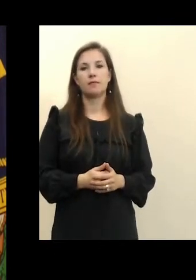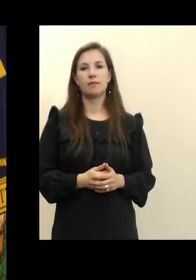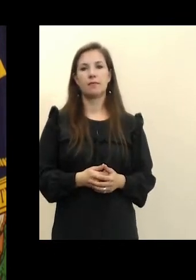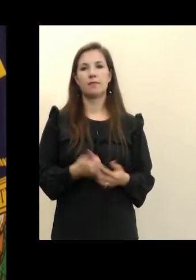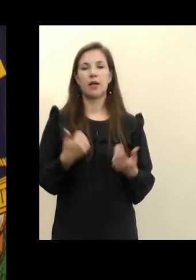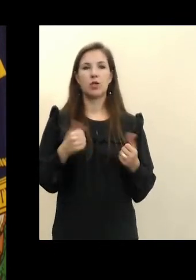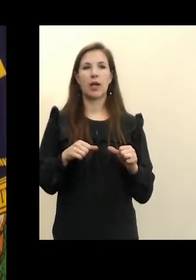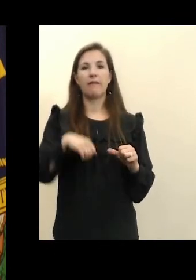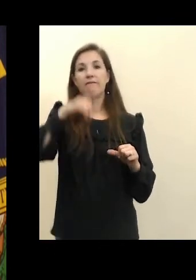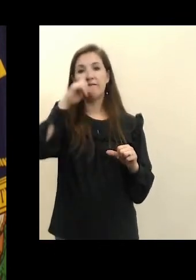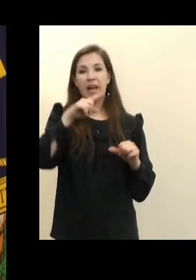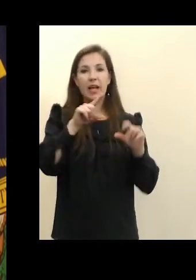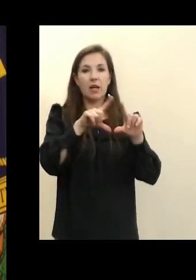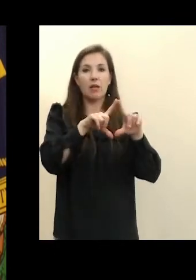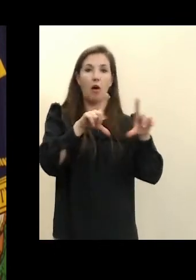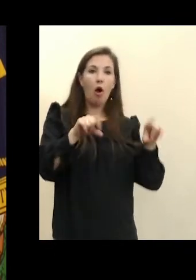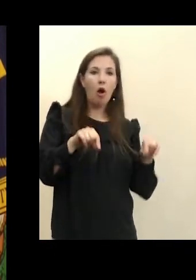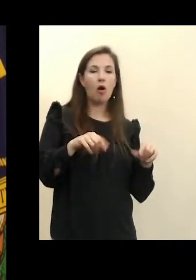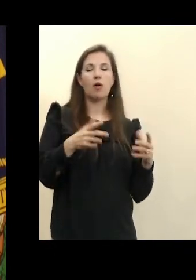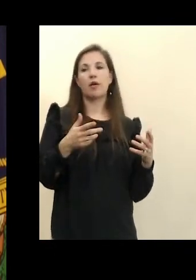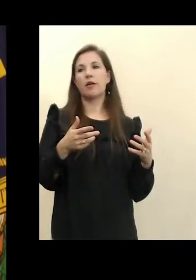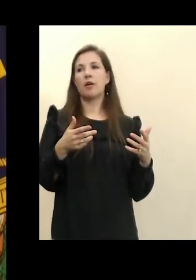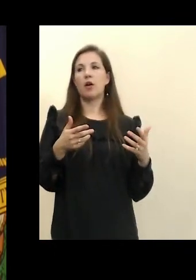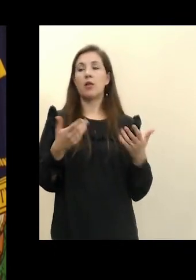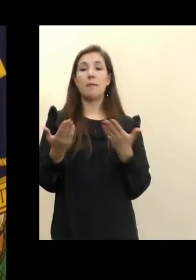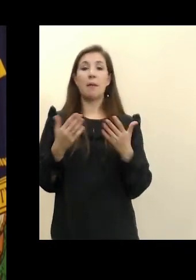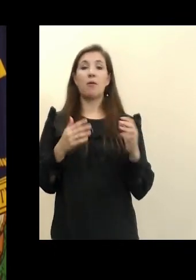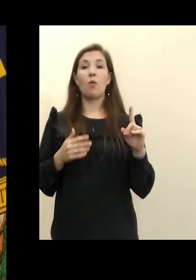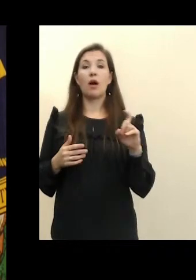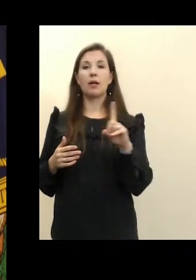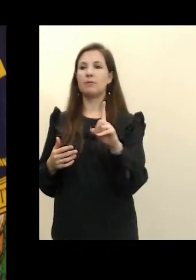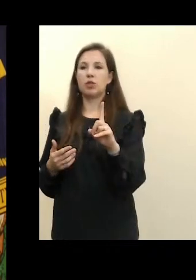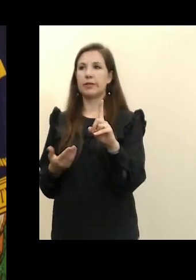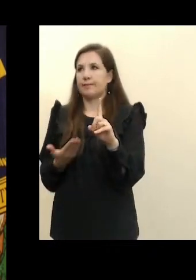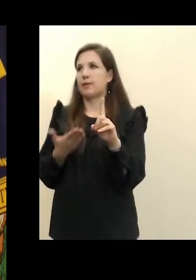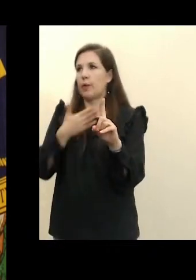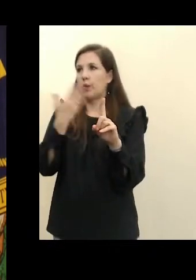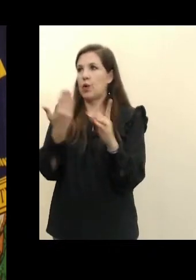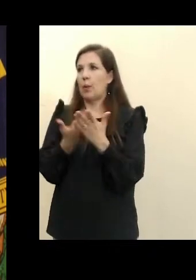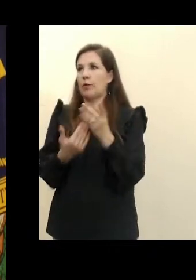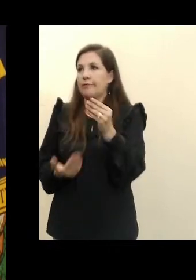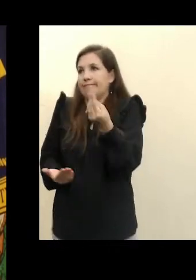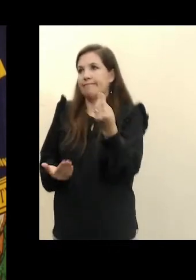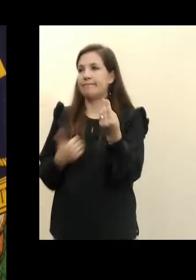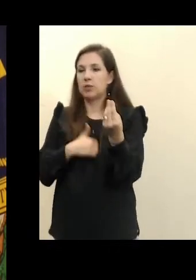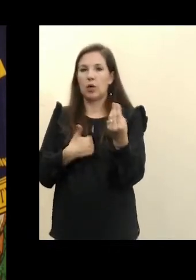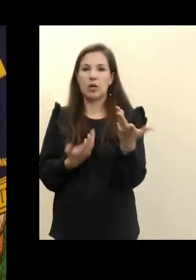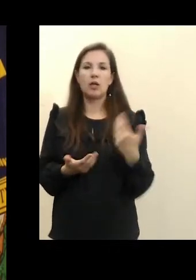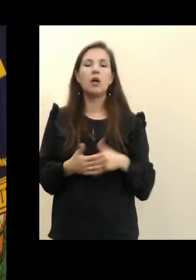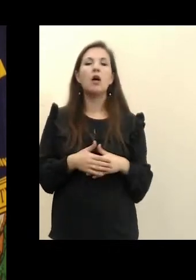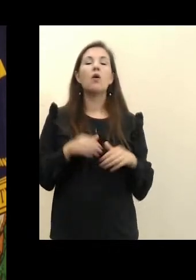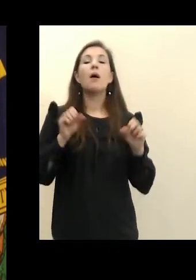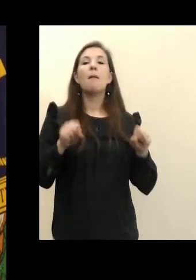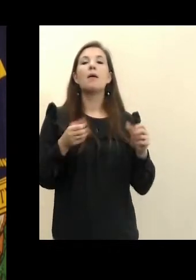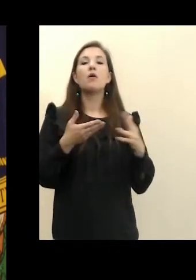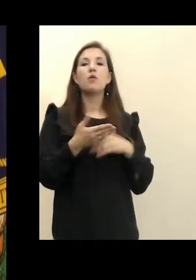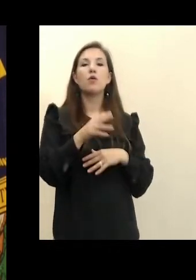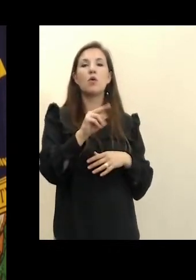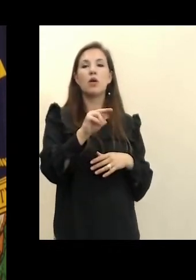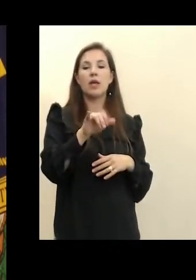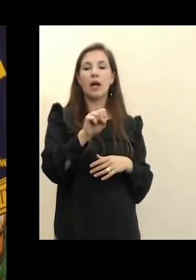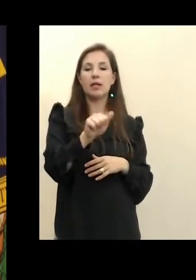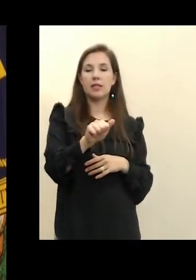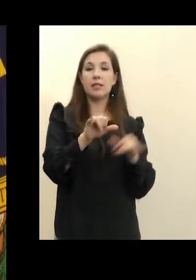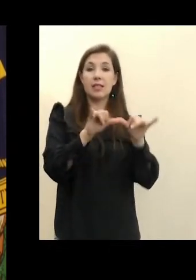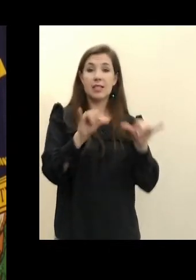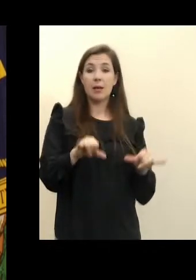tried to fake a card or they just didn't. So they may have walked up and not had proof. And we have the ability through the NYSA system, that's why 91